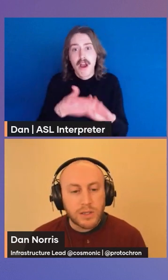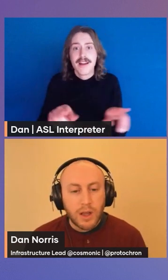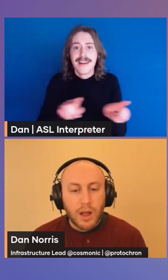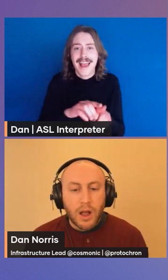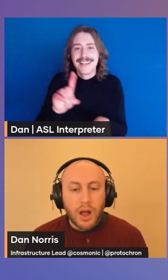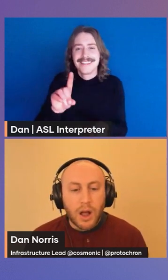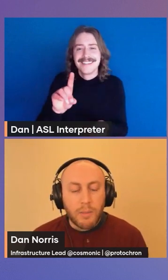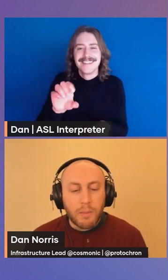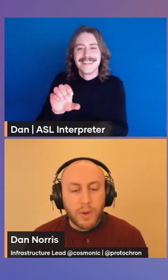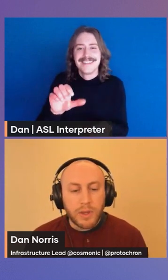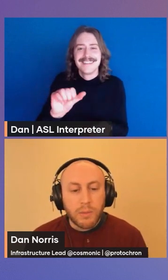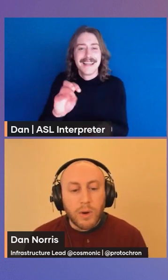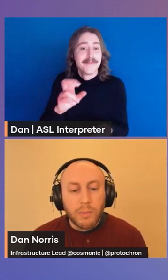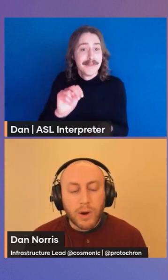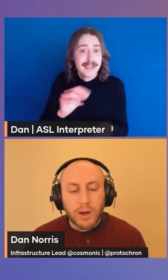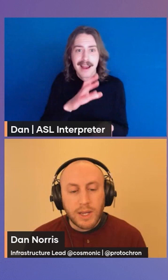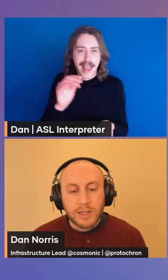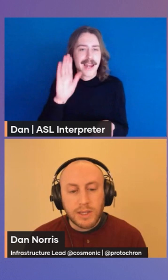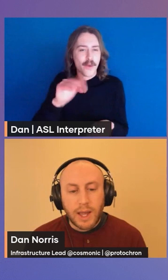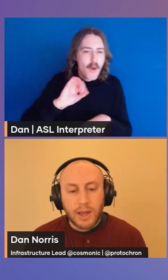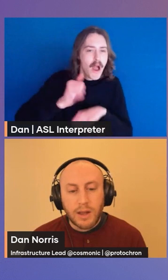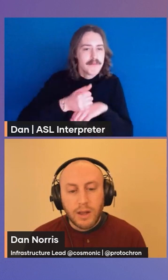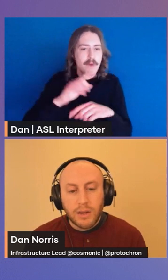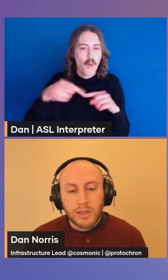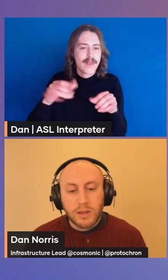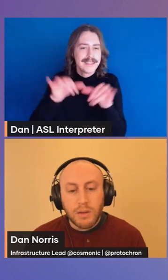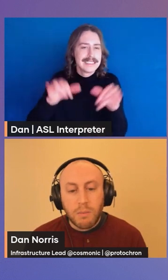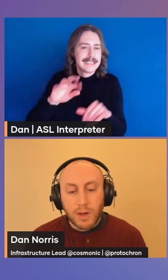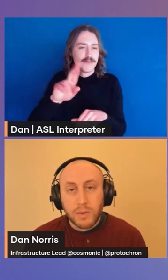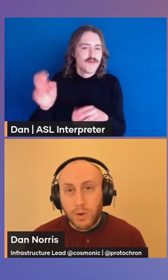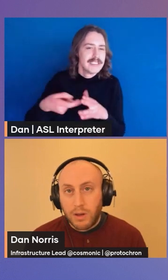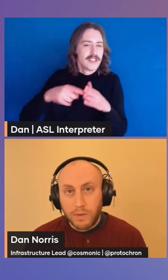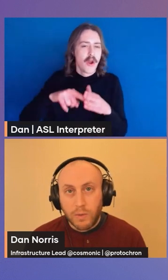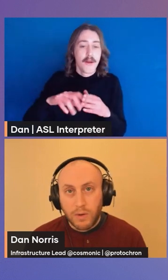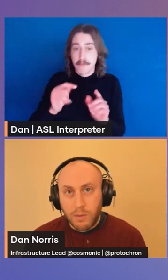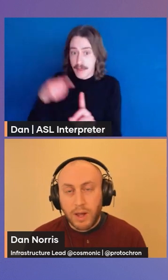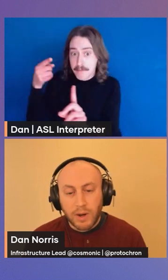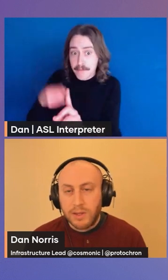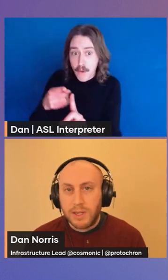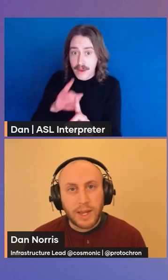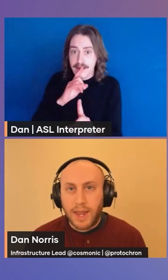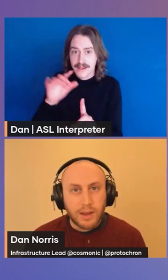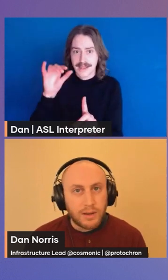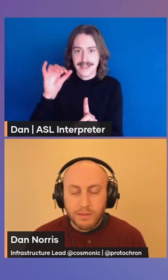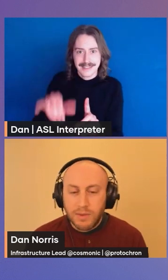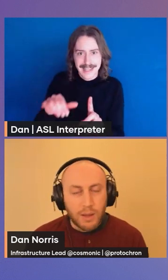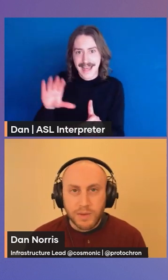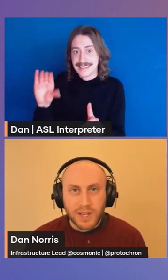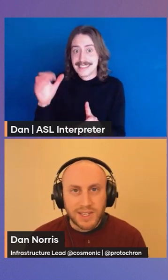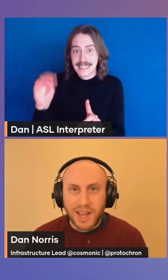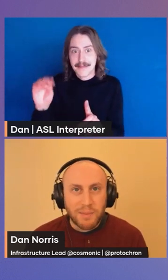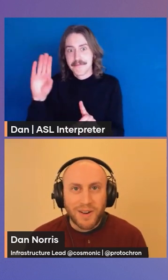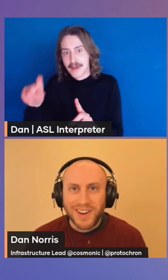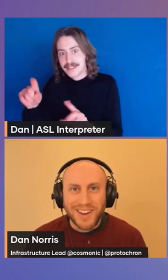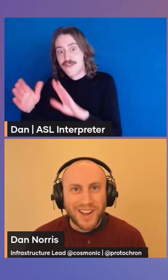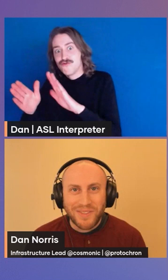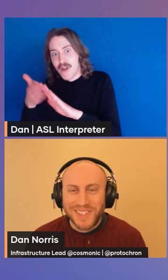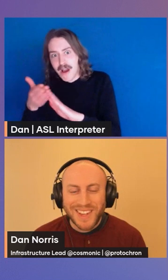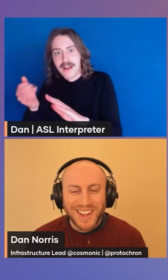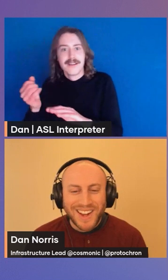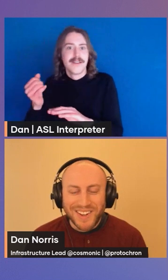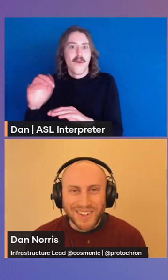restarts. But the important part is that Cilium must run before Nomad runs. Like, I can't emphasize that part